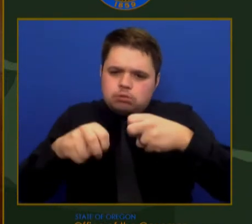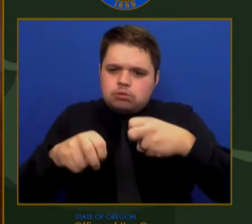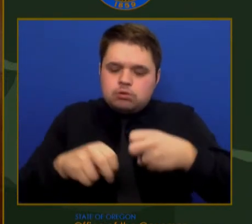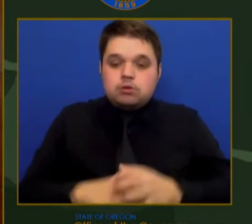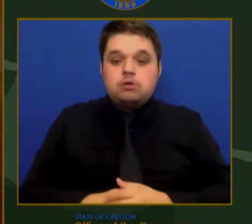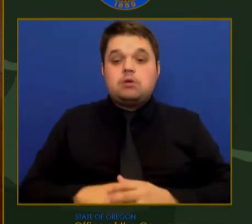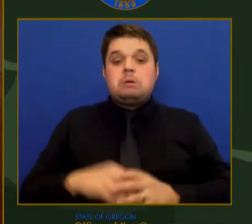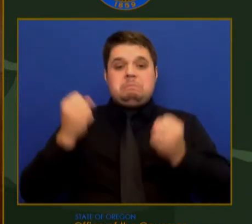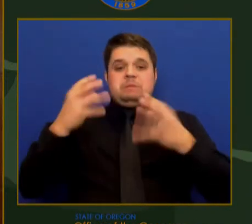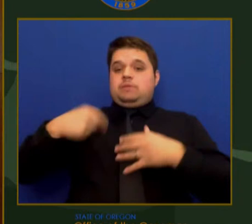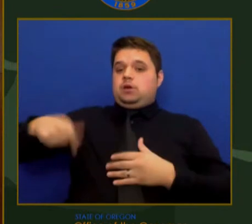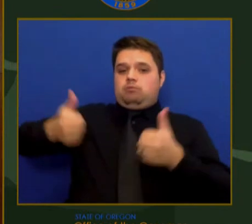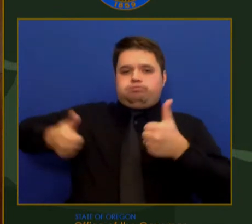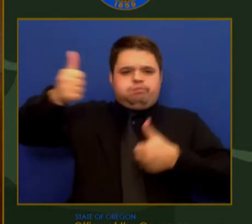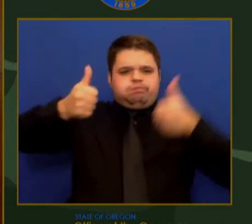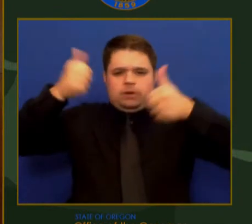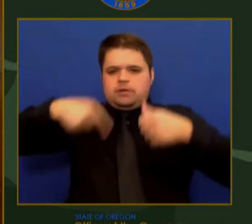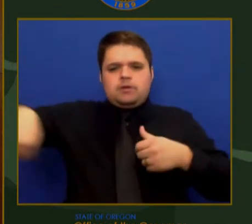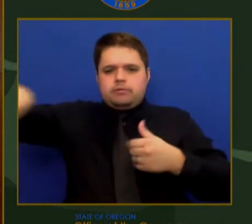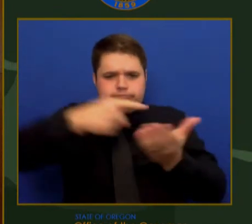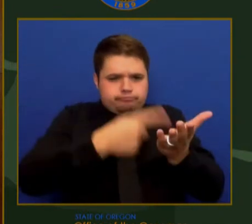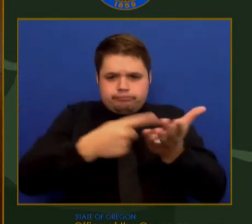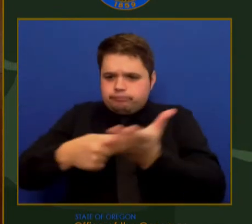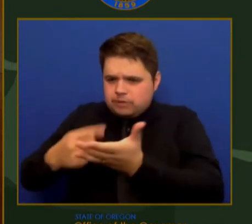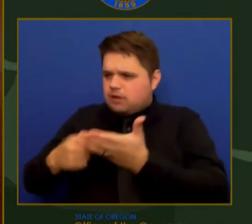will tell you so to your face.